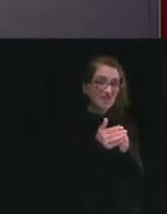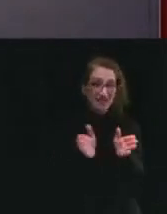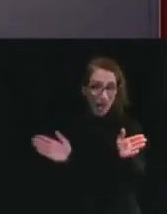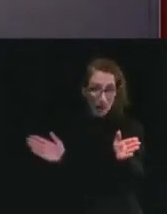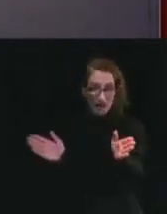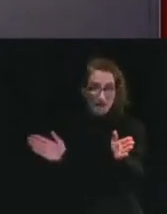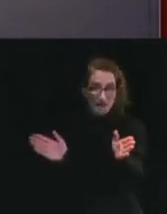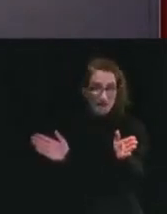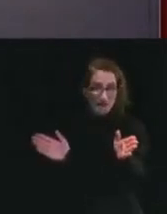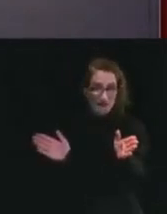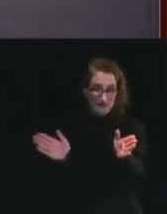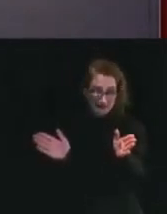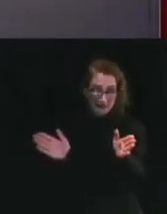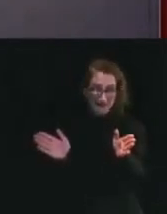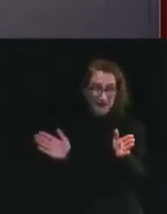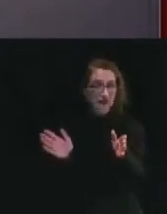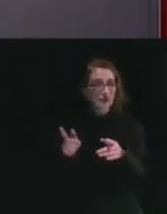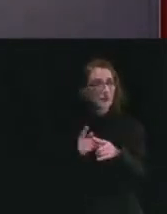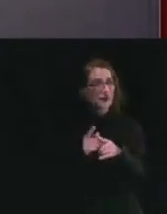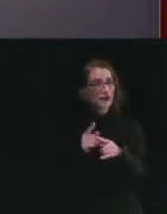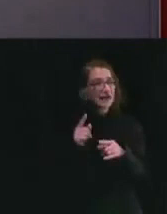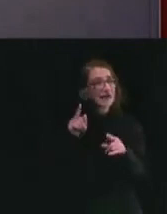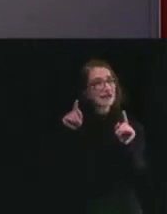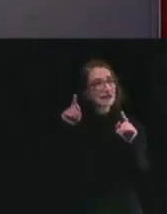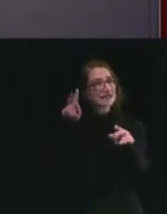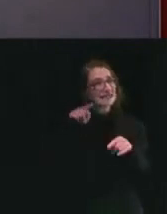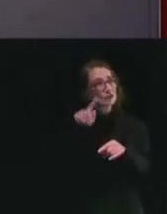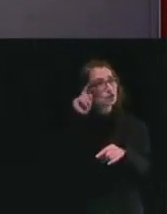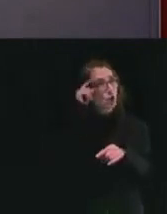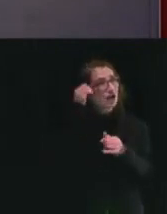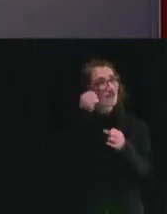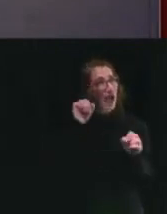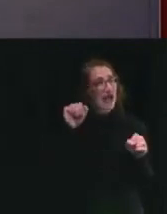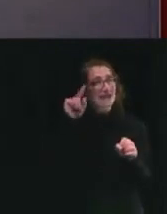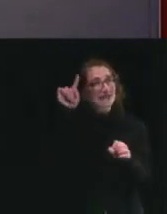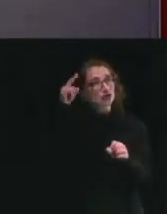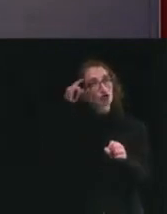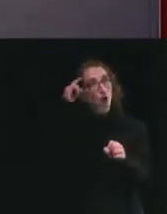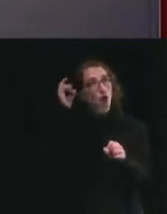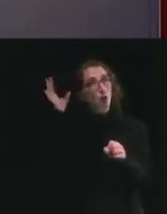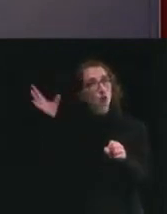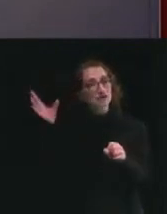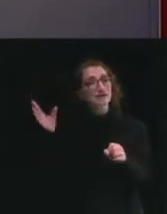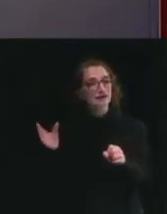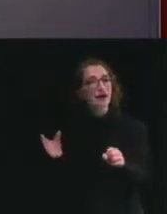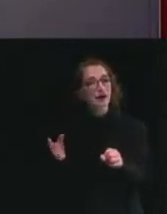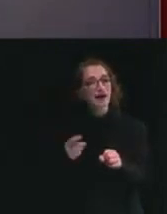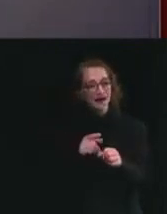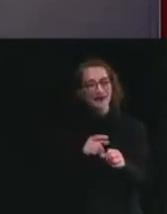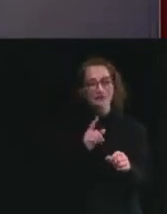But we can't say how this divides into the carefree, the careless, etc.